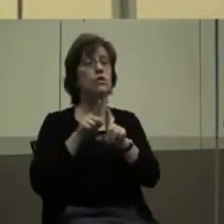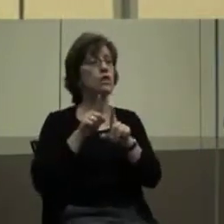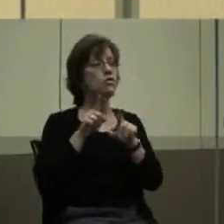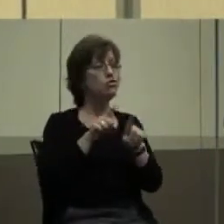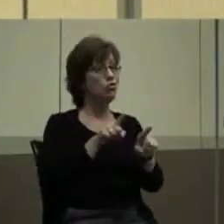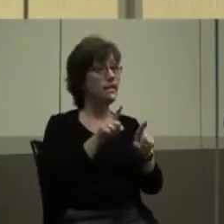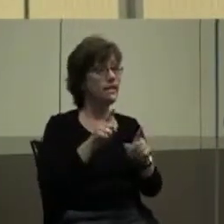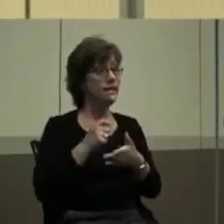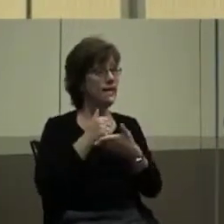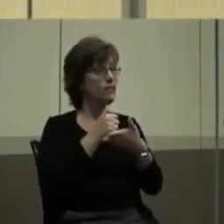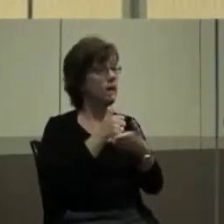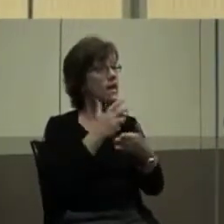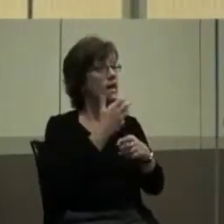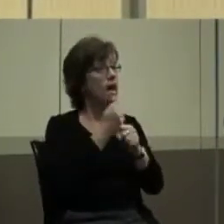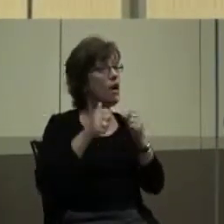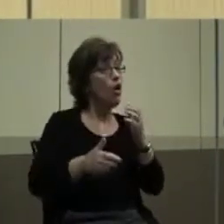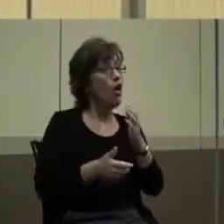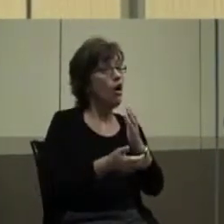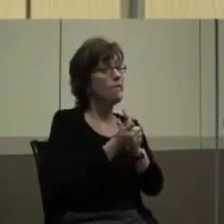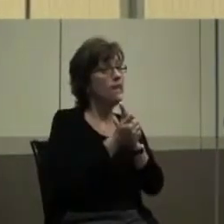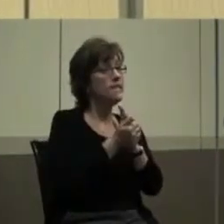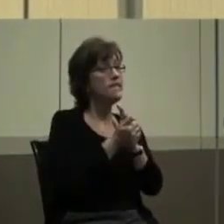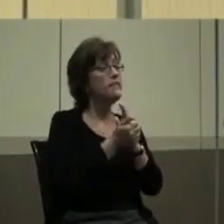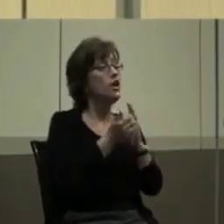an augmentative communication device, a